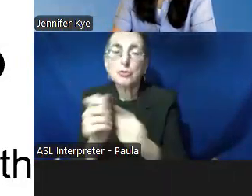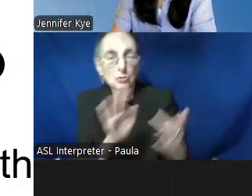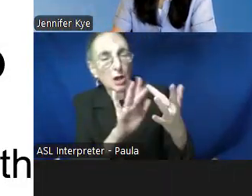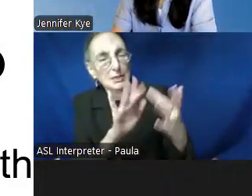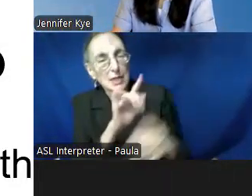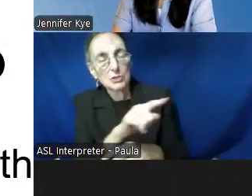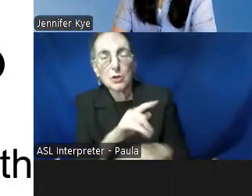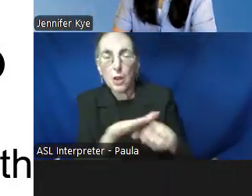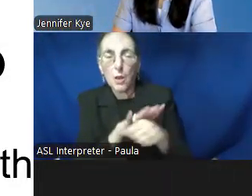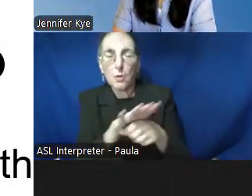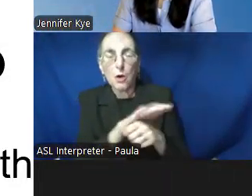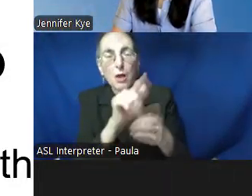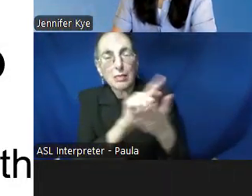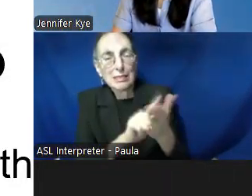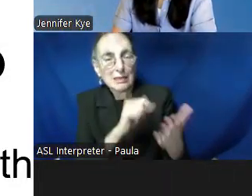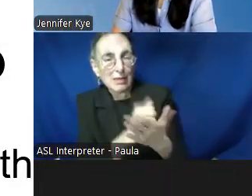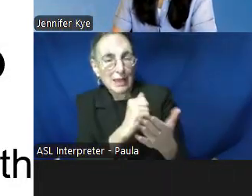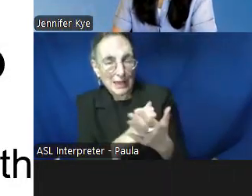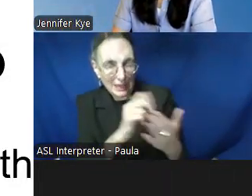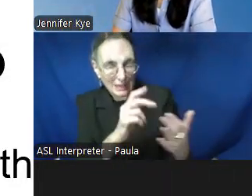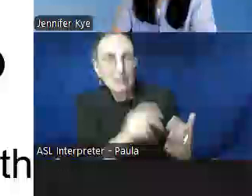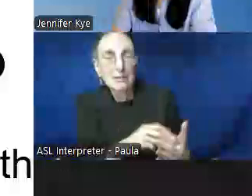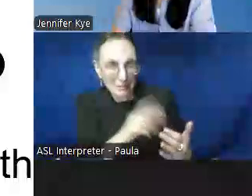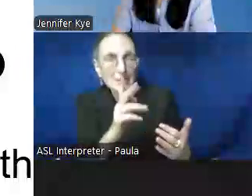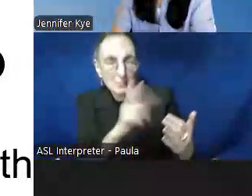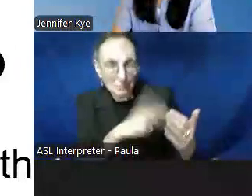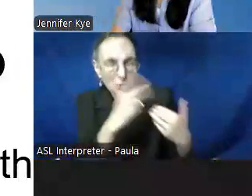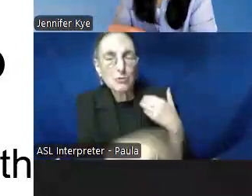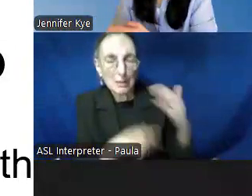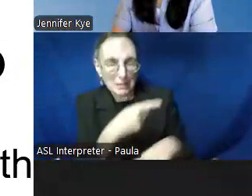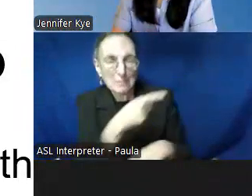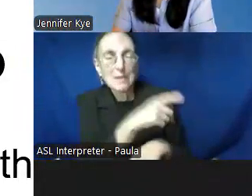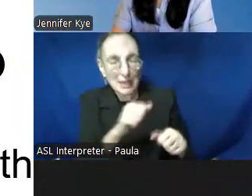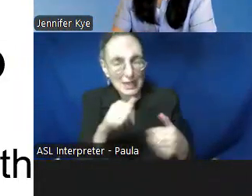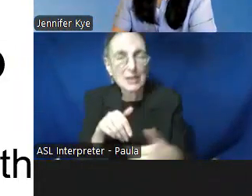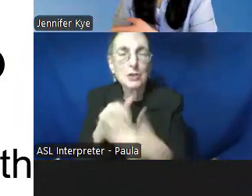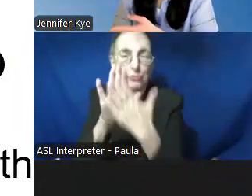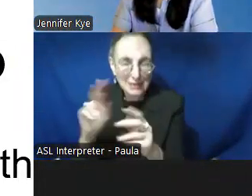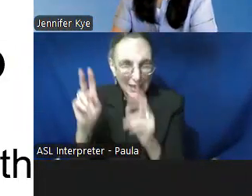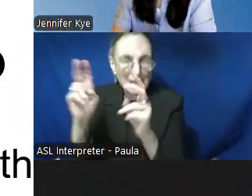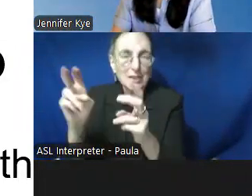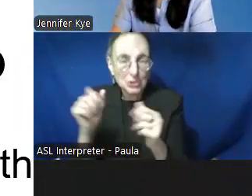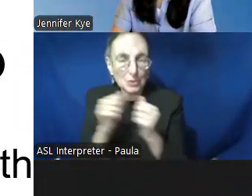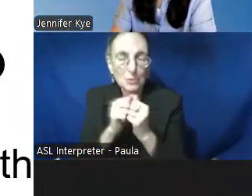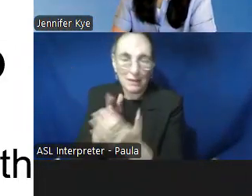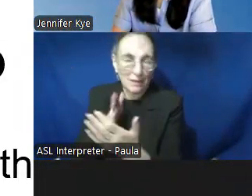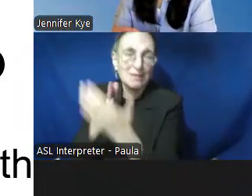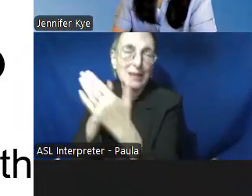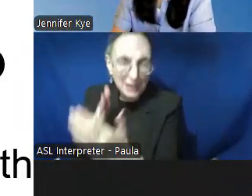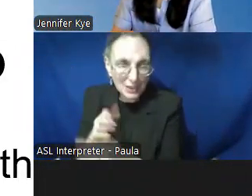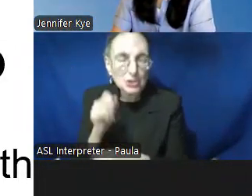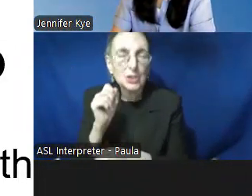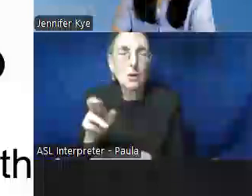to let them know, because they might be able to address that issue through litigation or